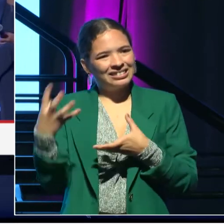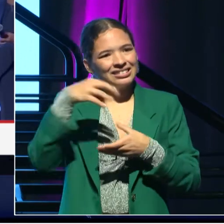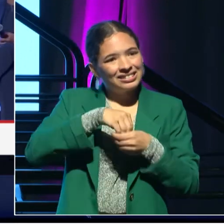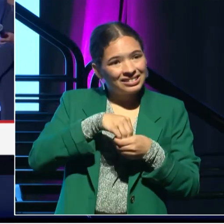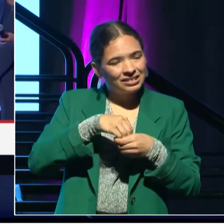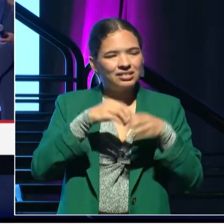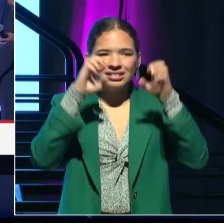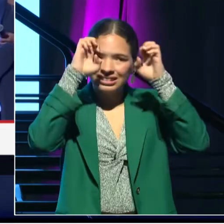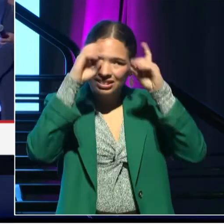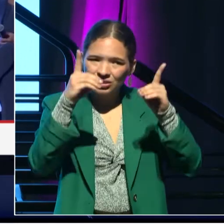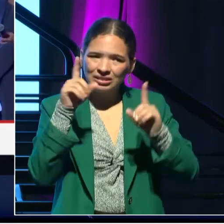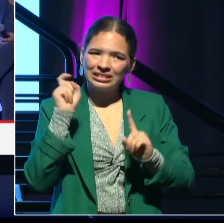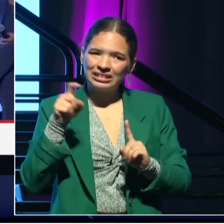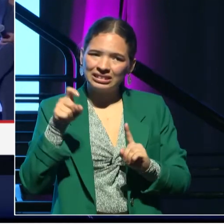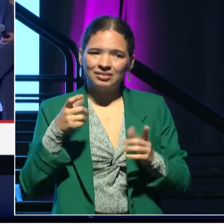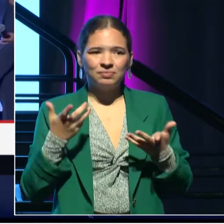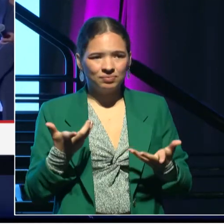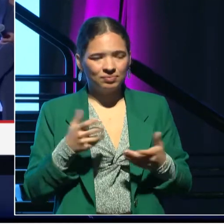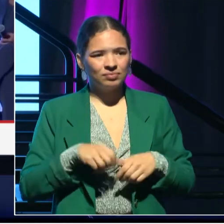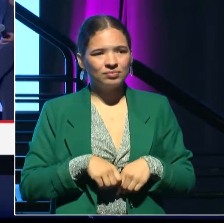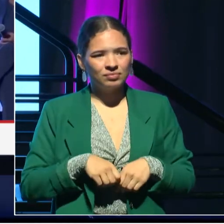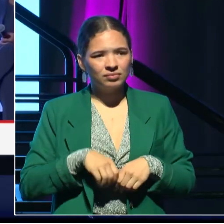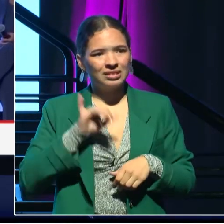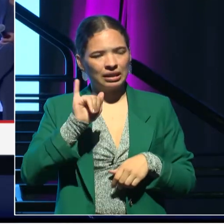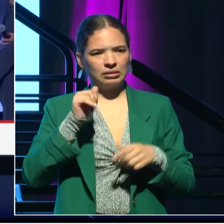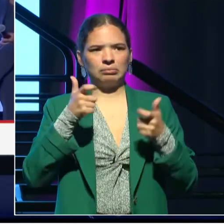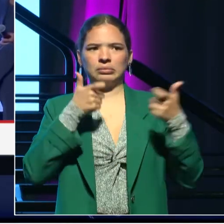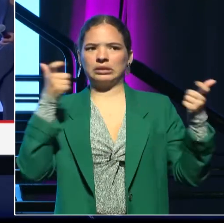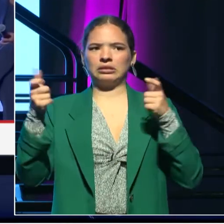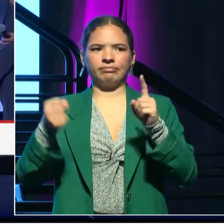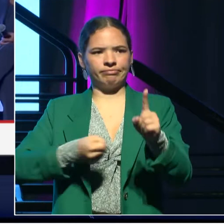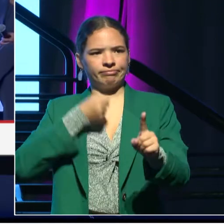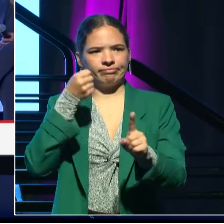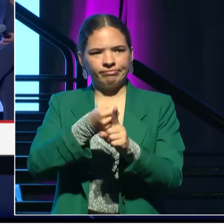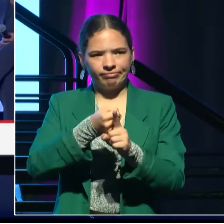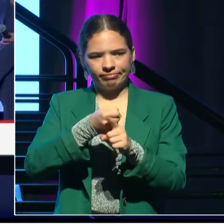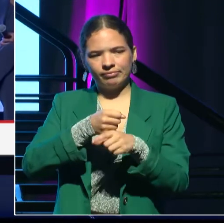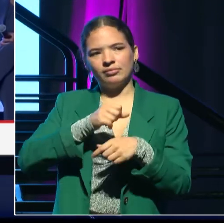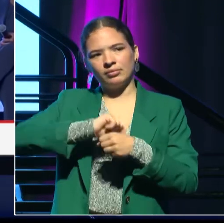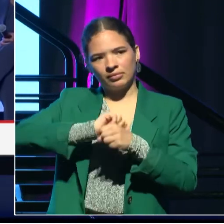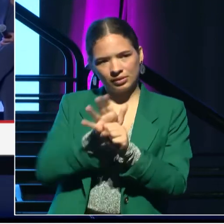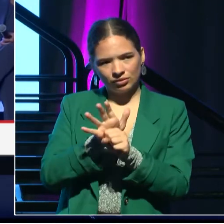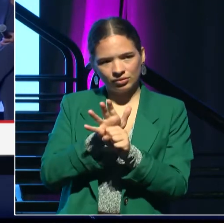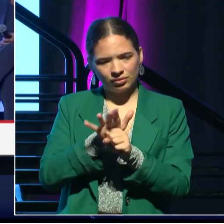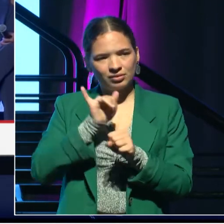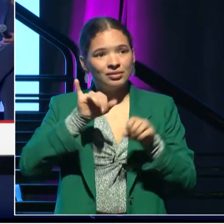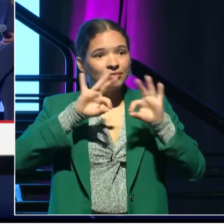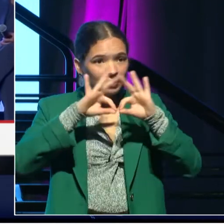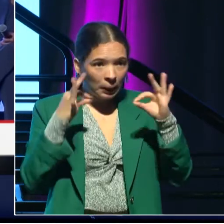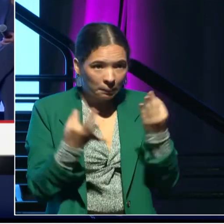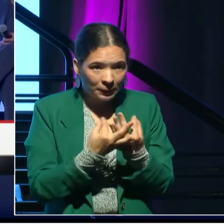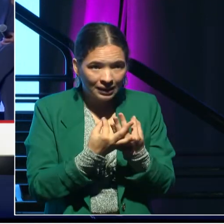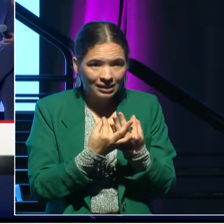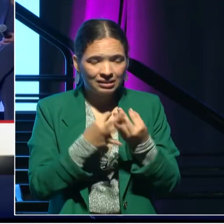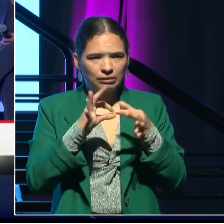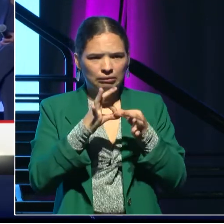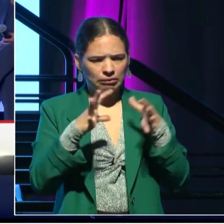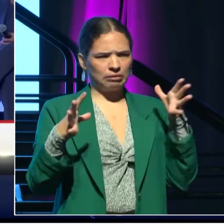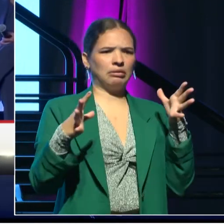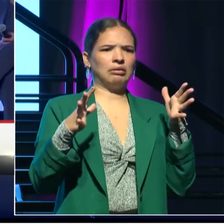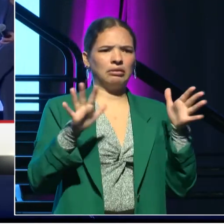one, I think, big impact of the pandemic as well is that our families were disconnected from